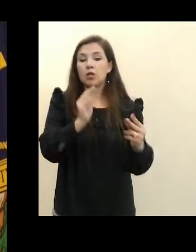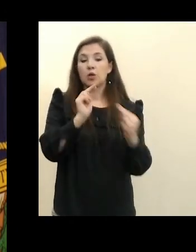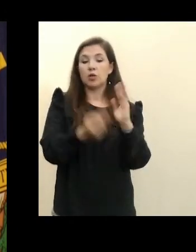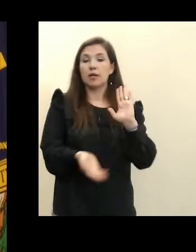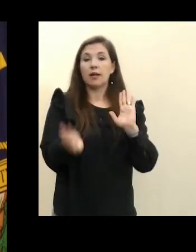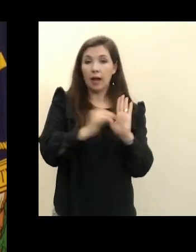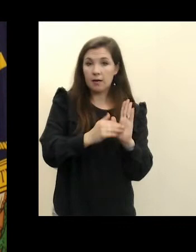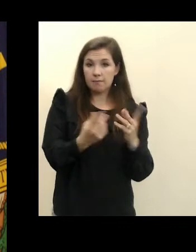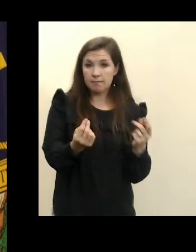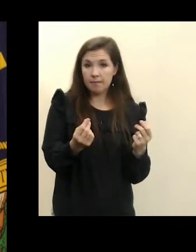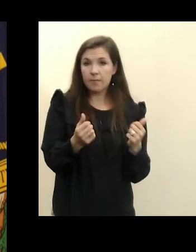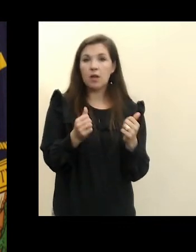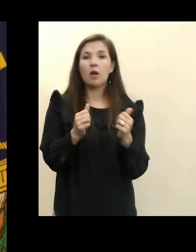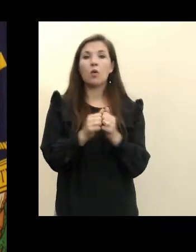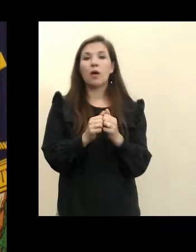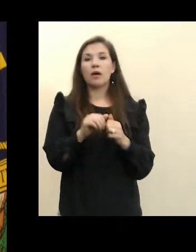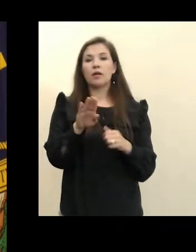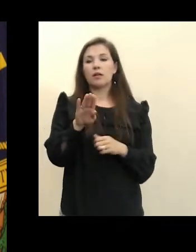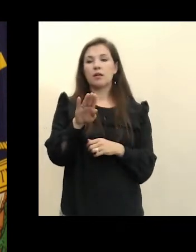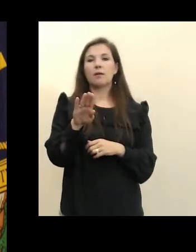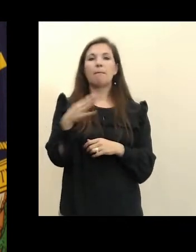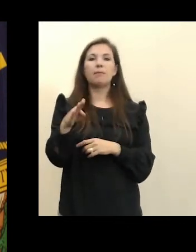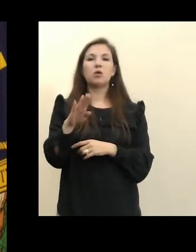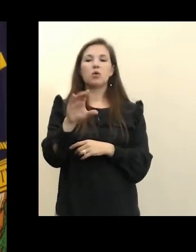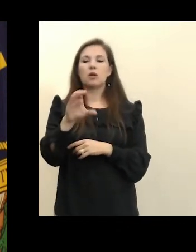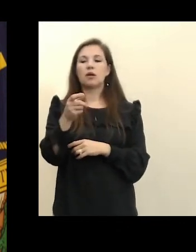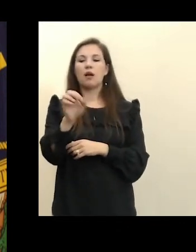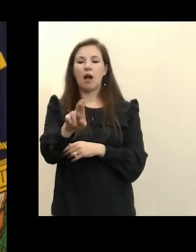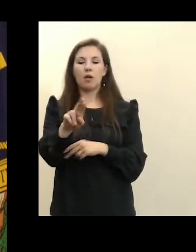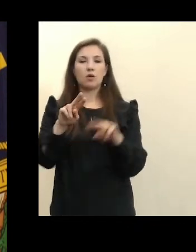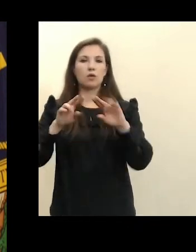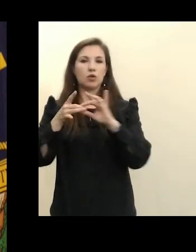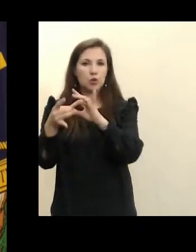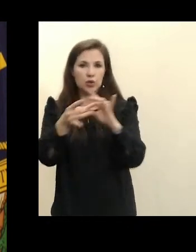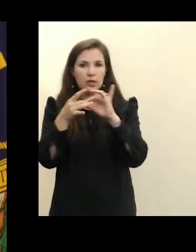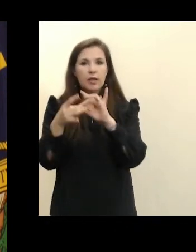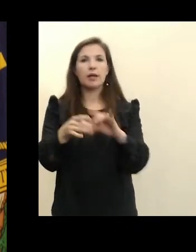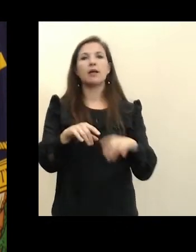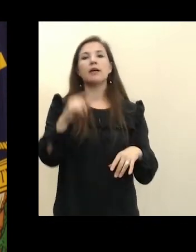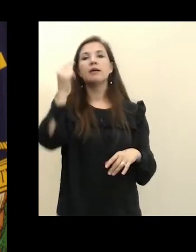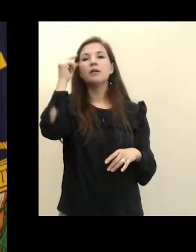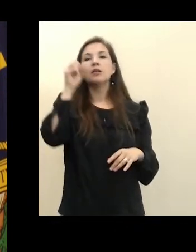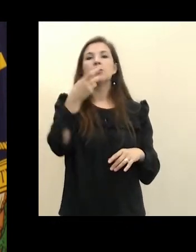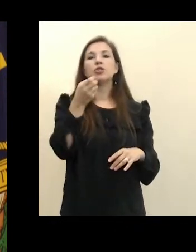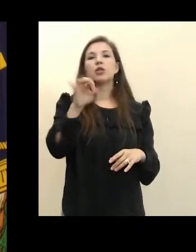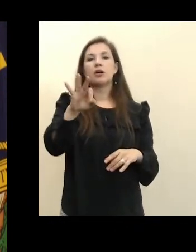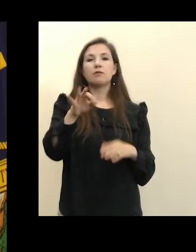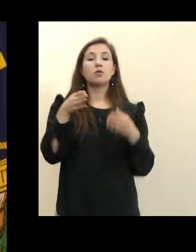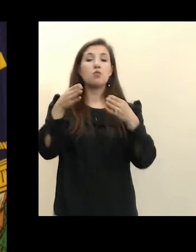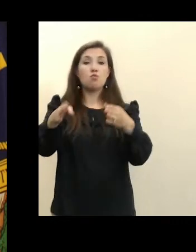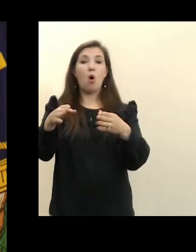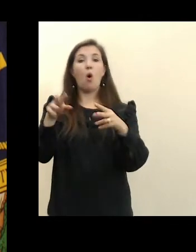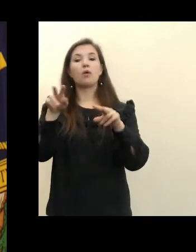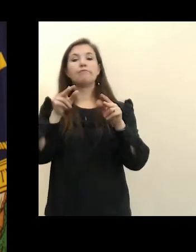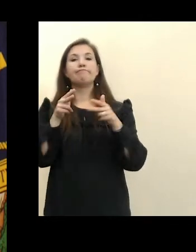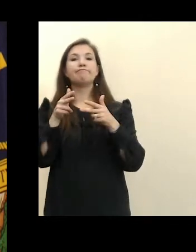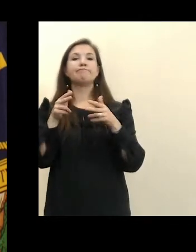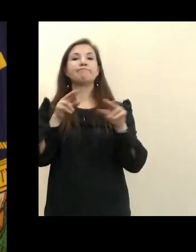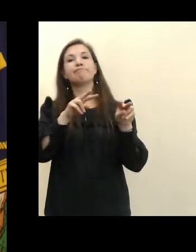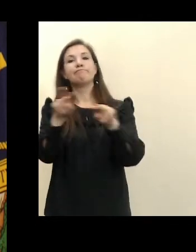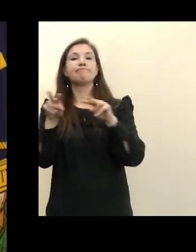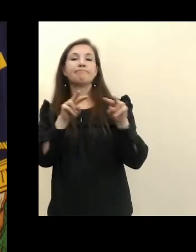renegotiated with our blue collar union, our sheriff's road patrol union. Those contracts are coming up,